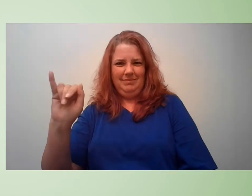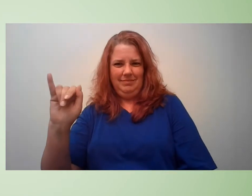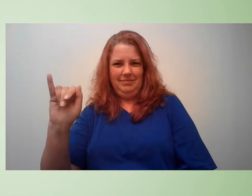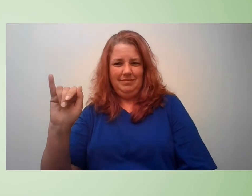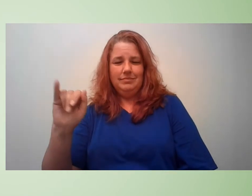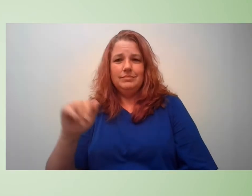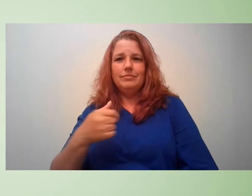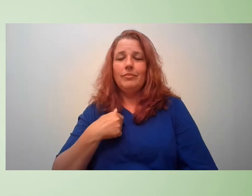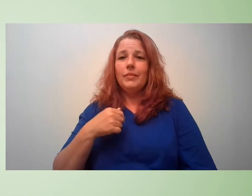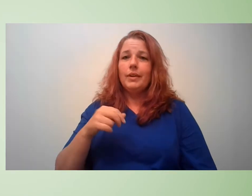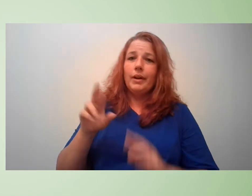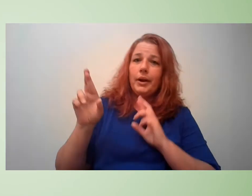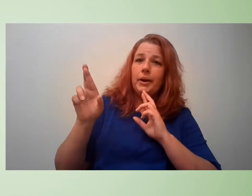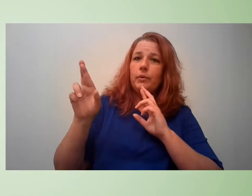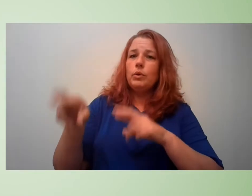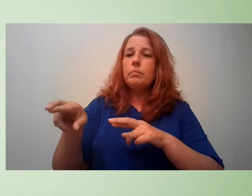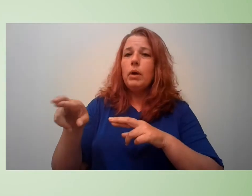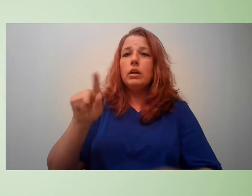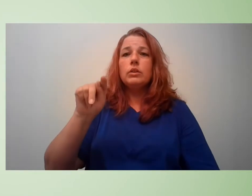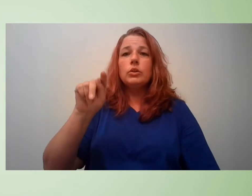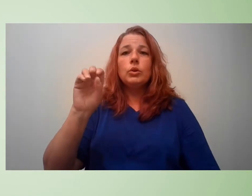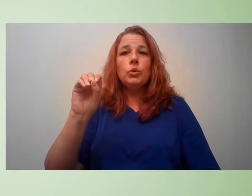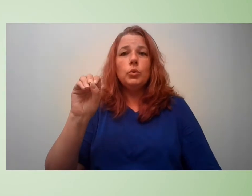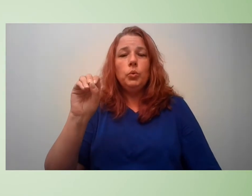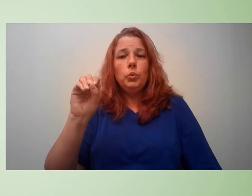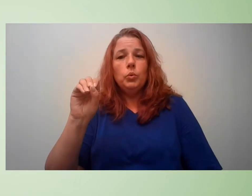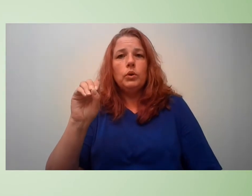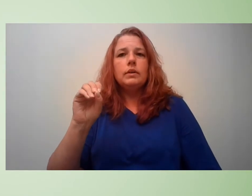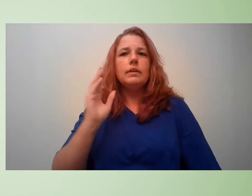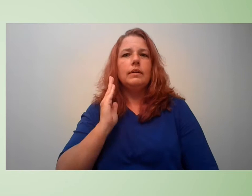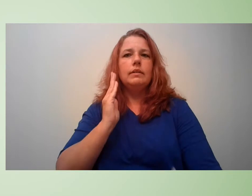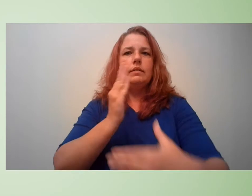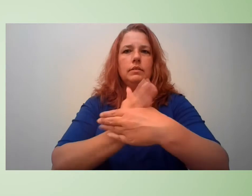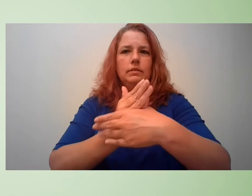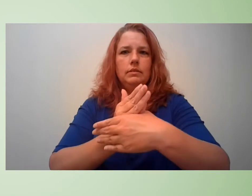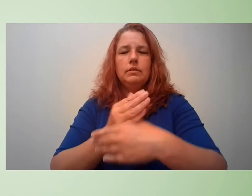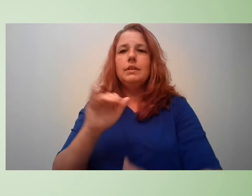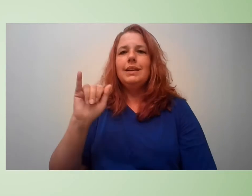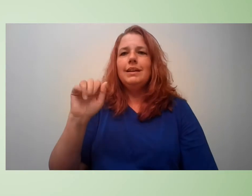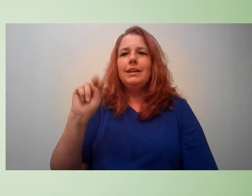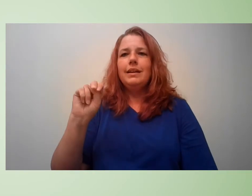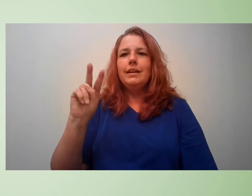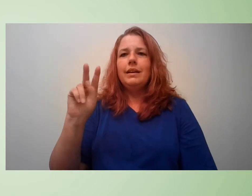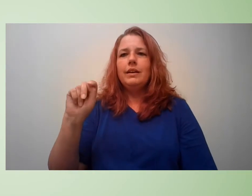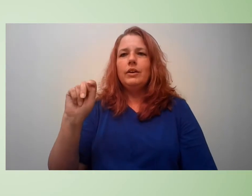RTI, students also participate in the Accelerated Reader program.